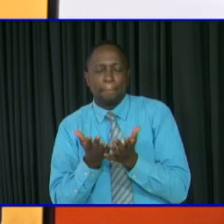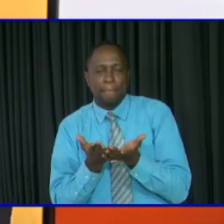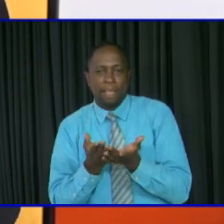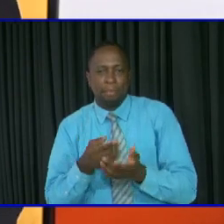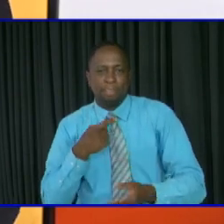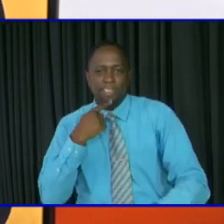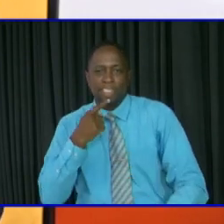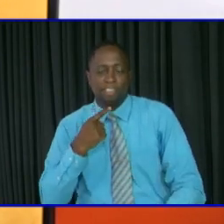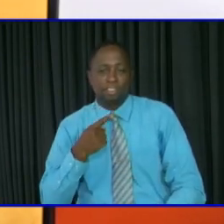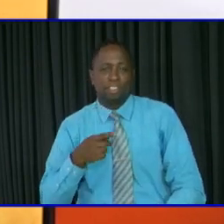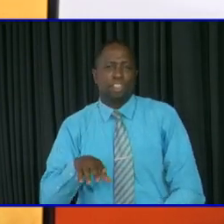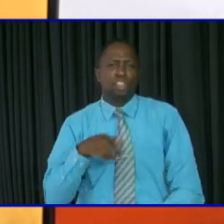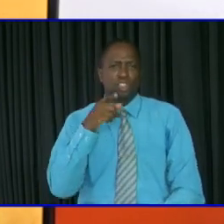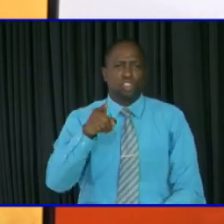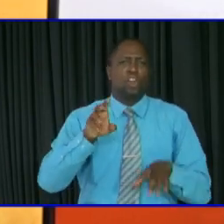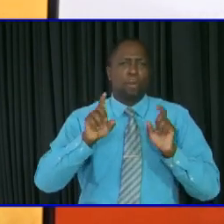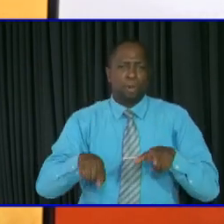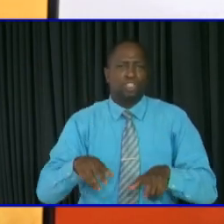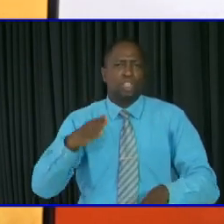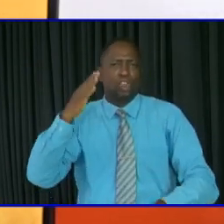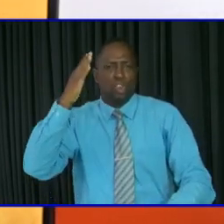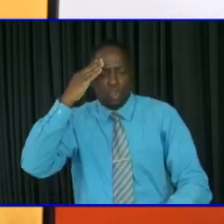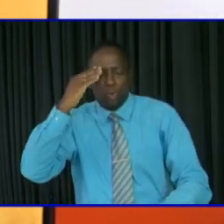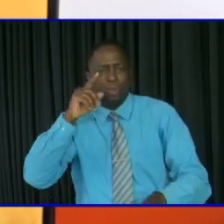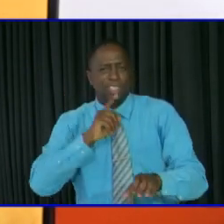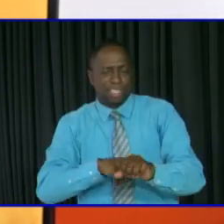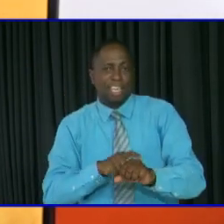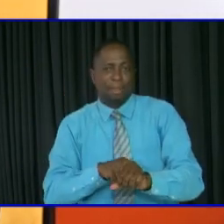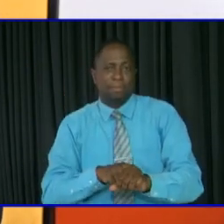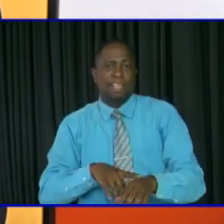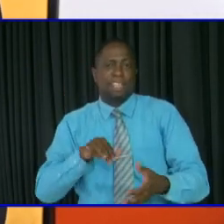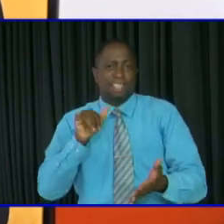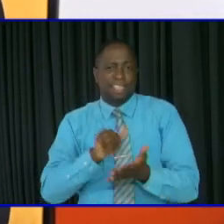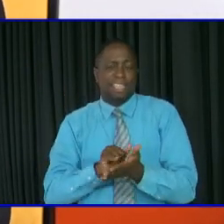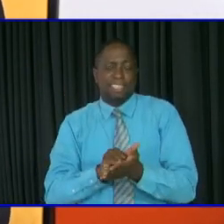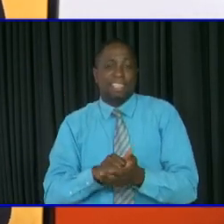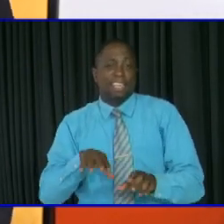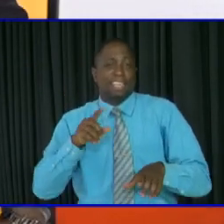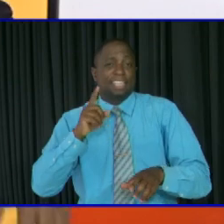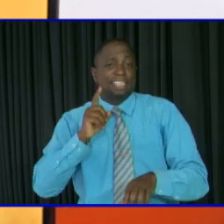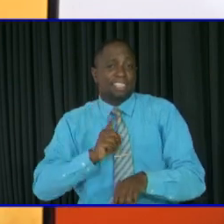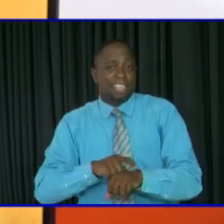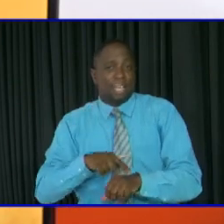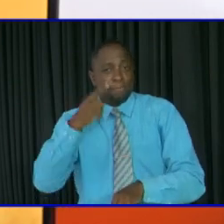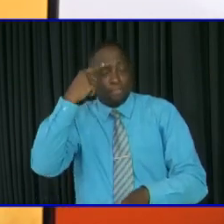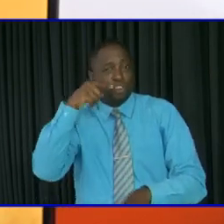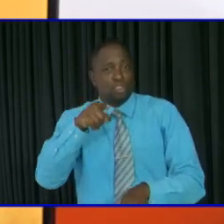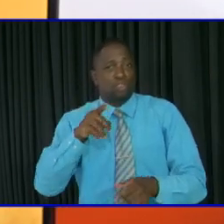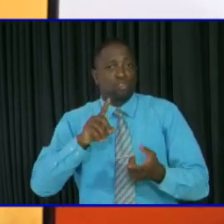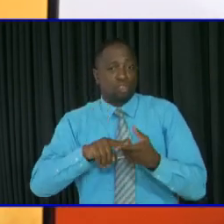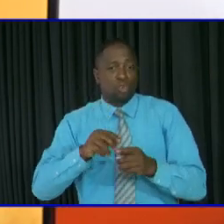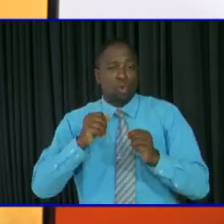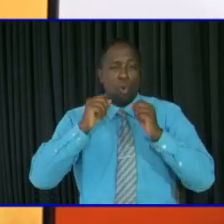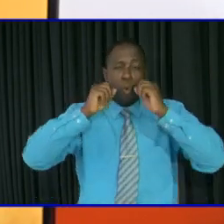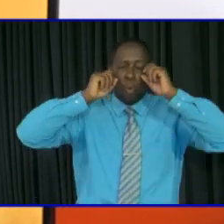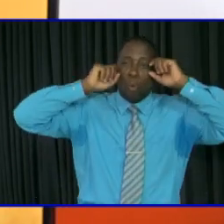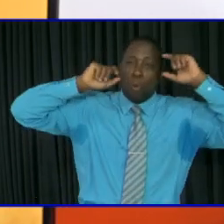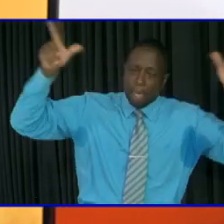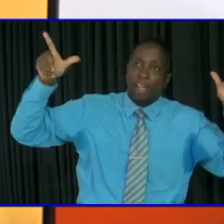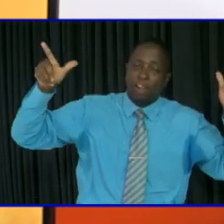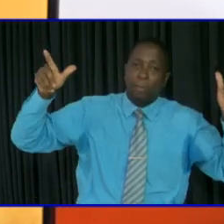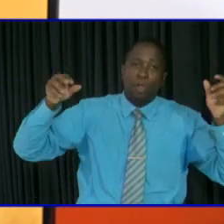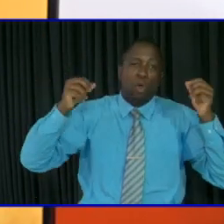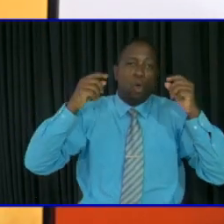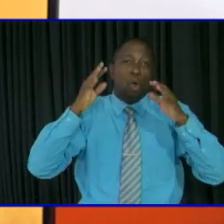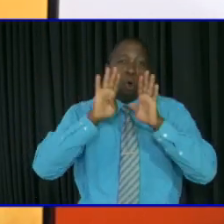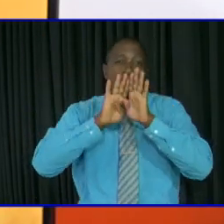and knowing the time, that now it is high time to awake out of sleep, for now our salvation is nearer than when